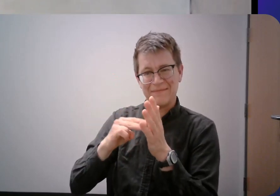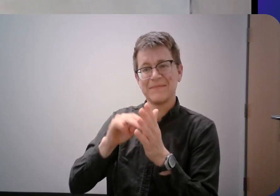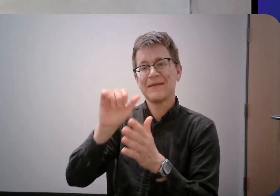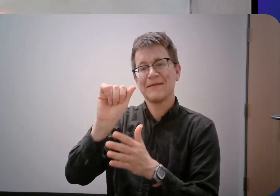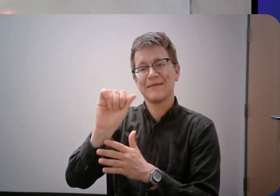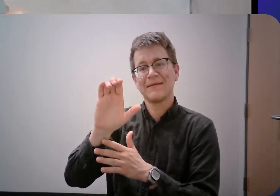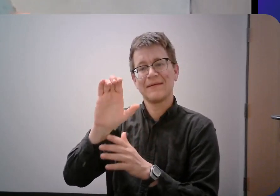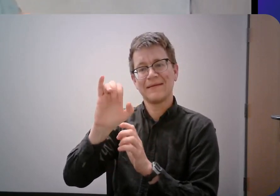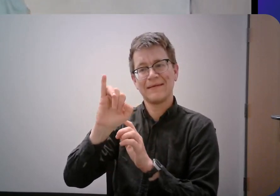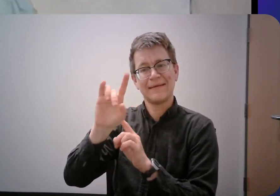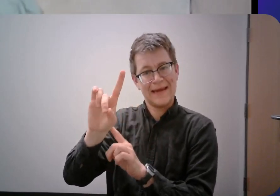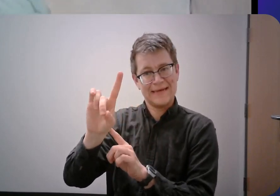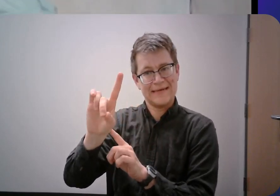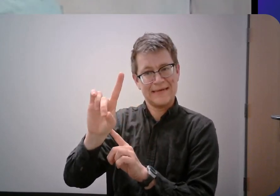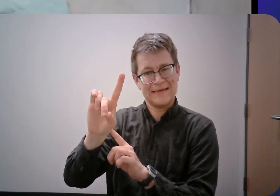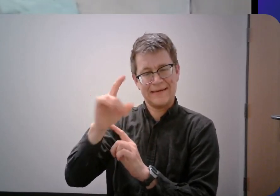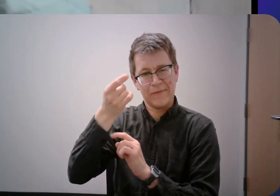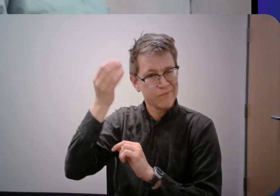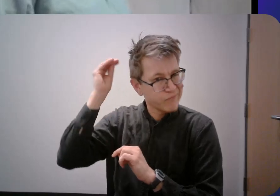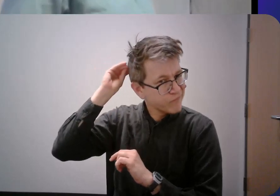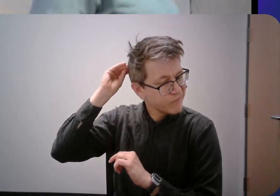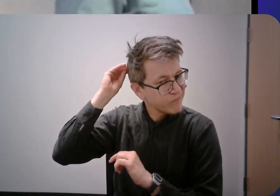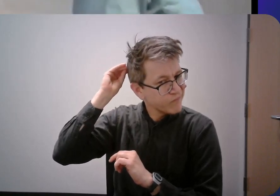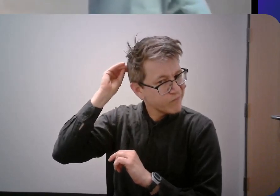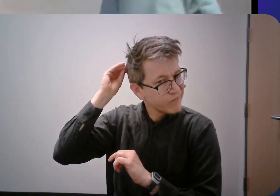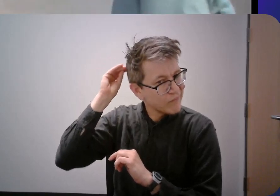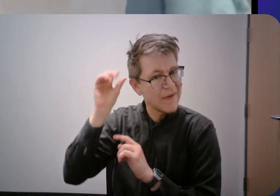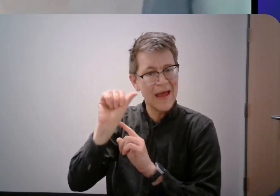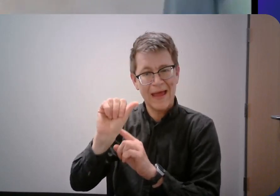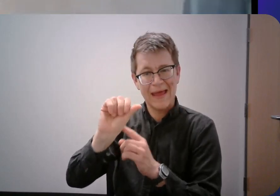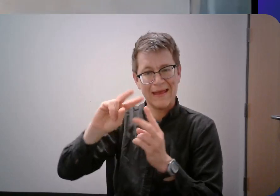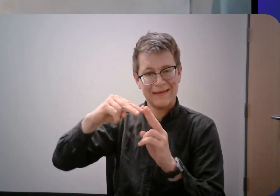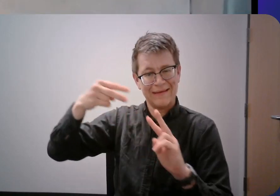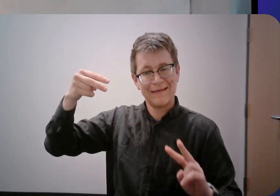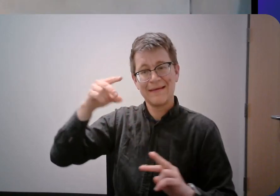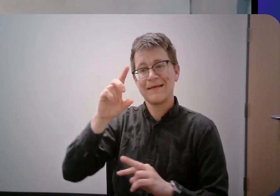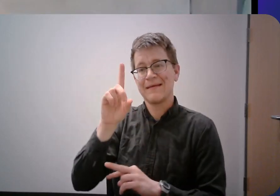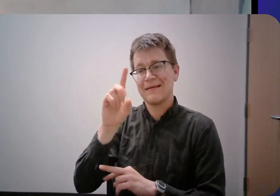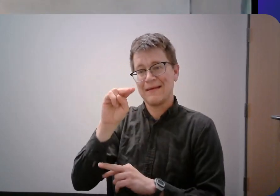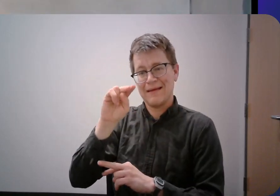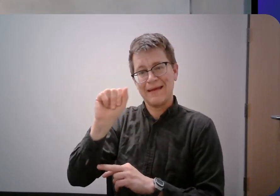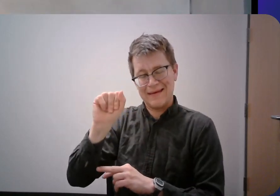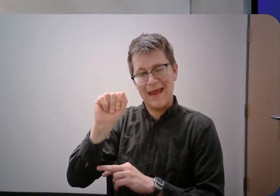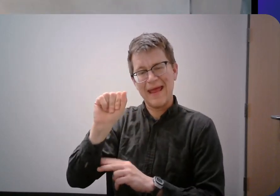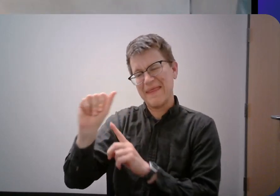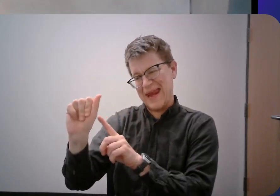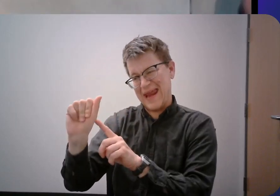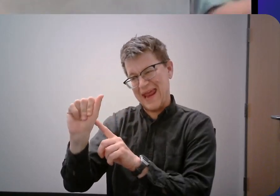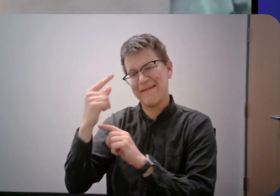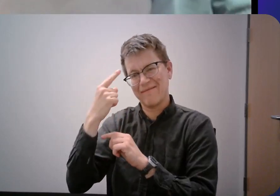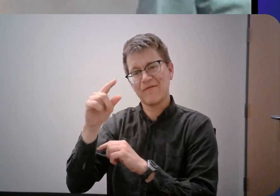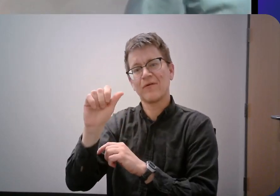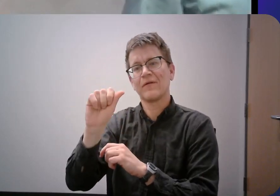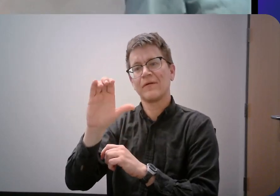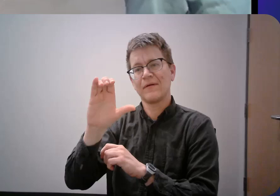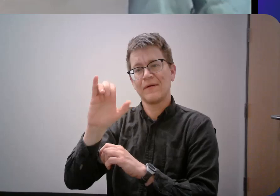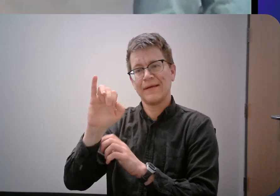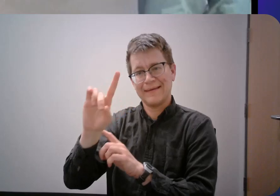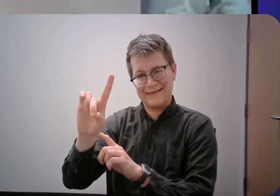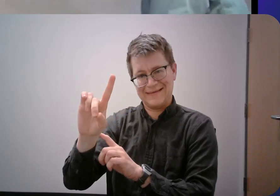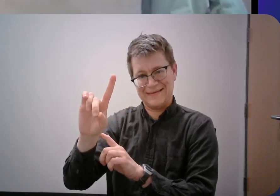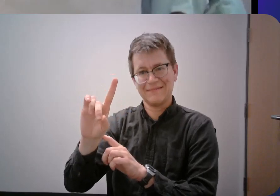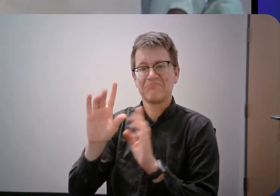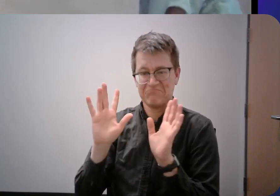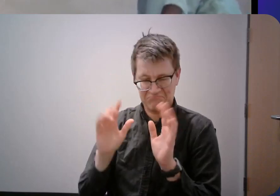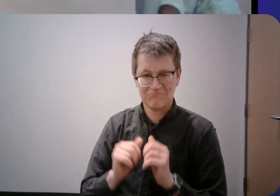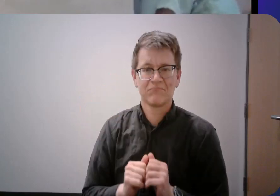Cell wall is what they call a semi-permeable membrane. You don't need to know that for the exam. I'm just throwing out the word